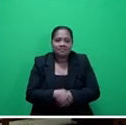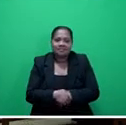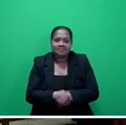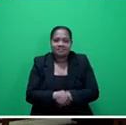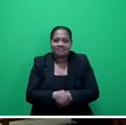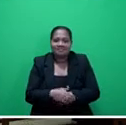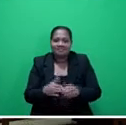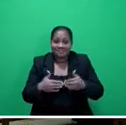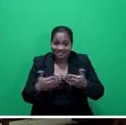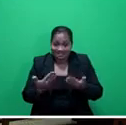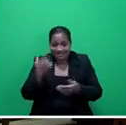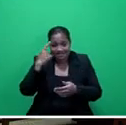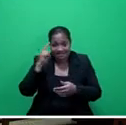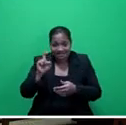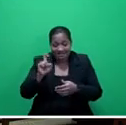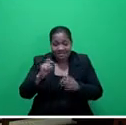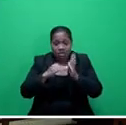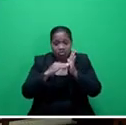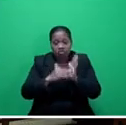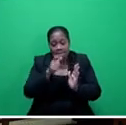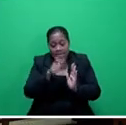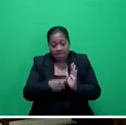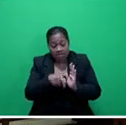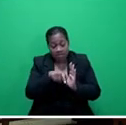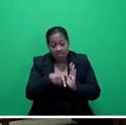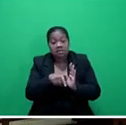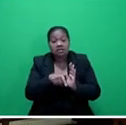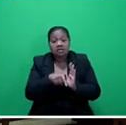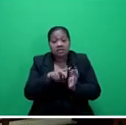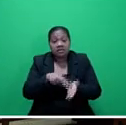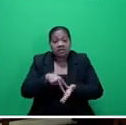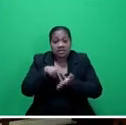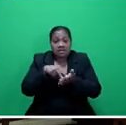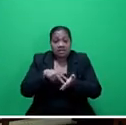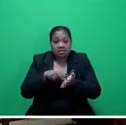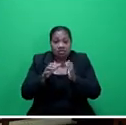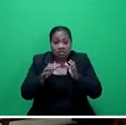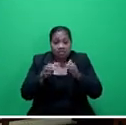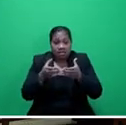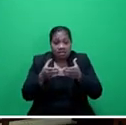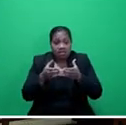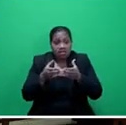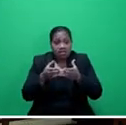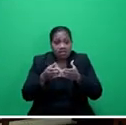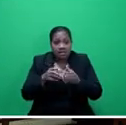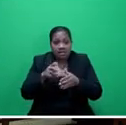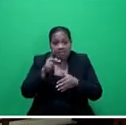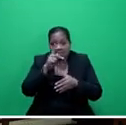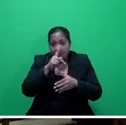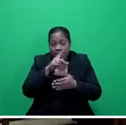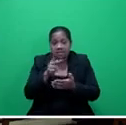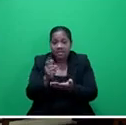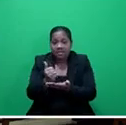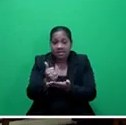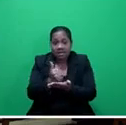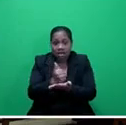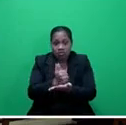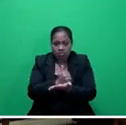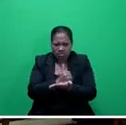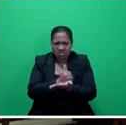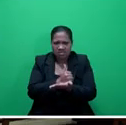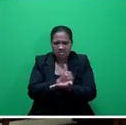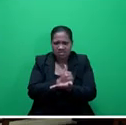I now call on the chairperson of the Standing Committee on Public Accounts, the Honourable